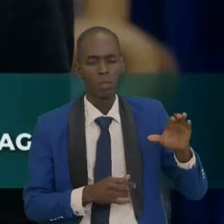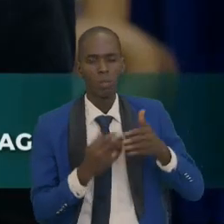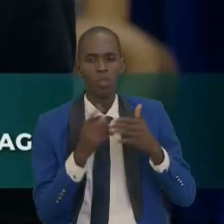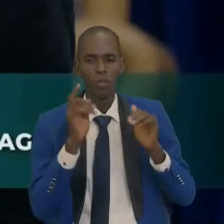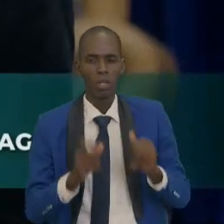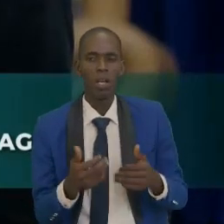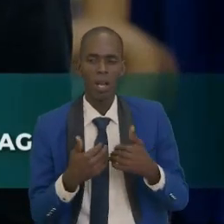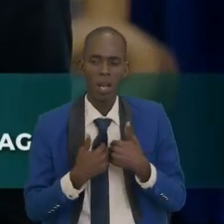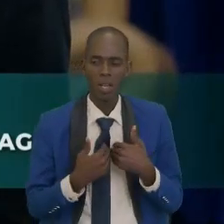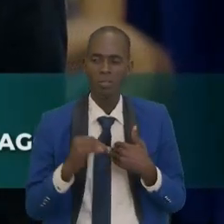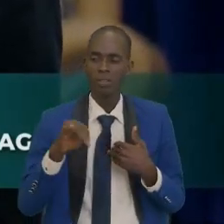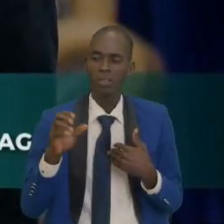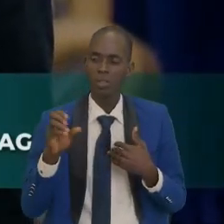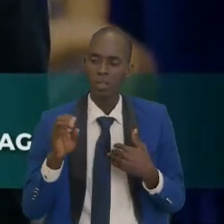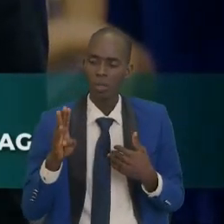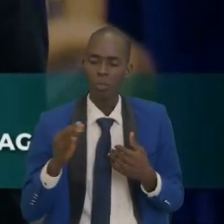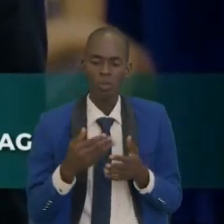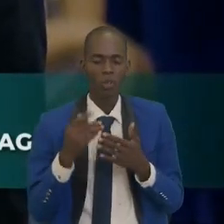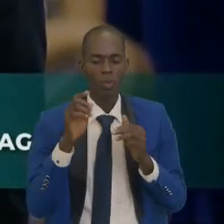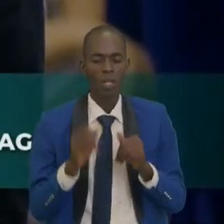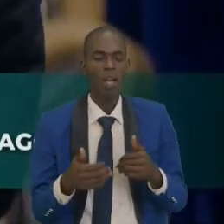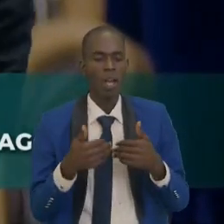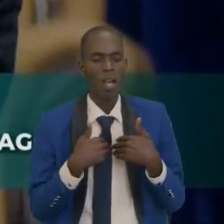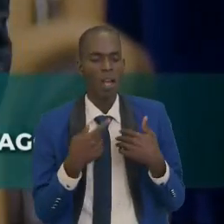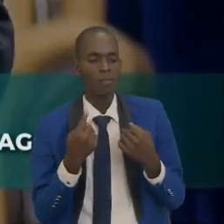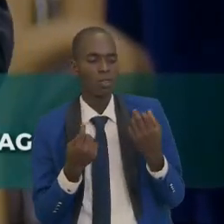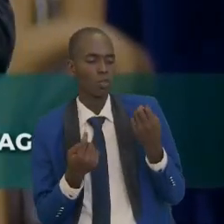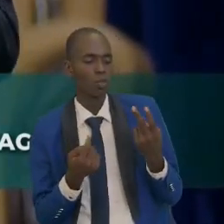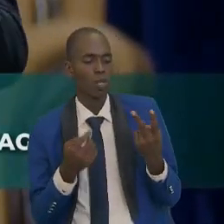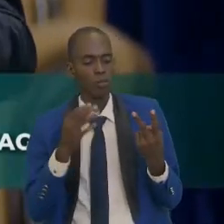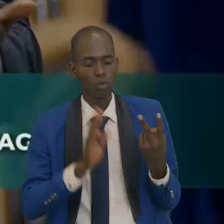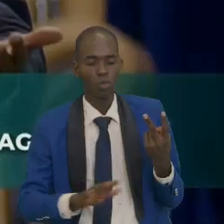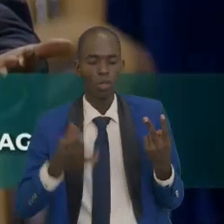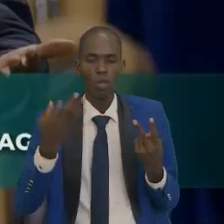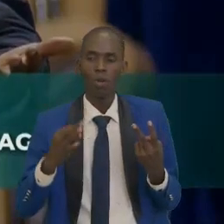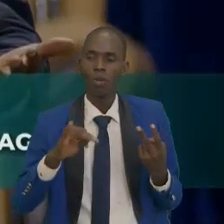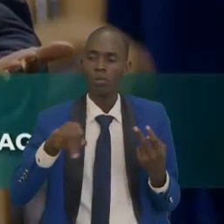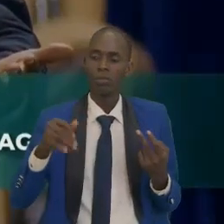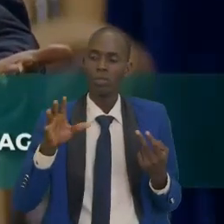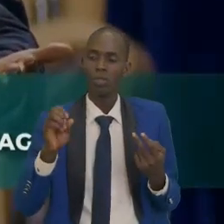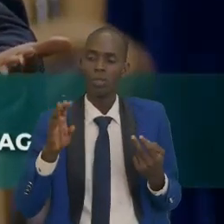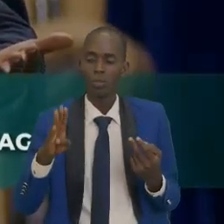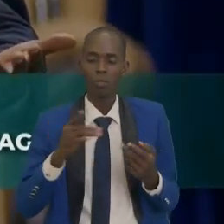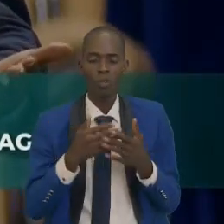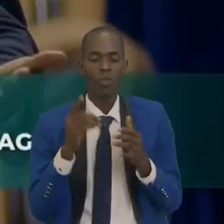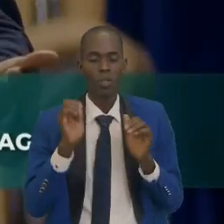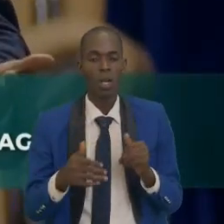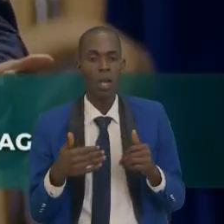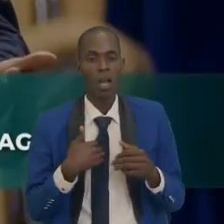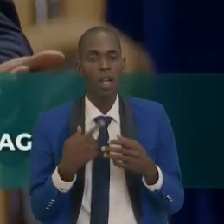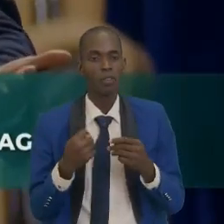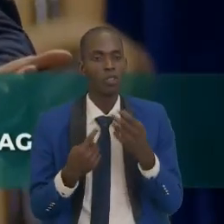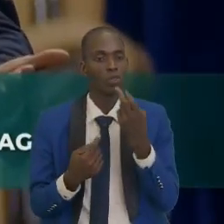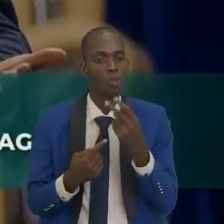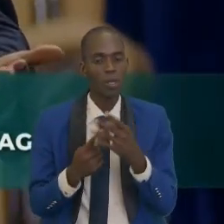have the 12 sons of Jacob before you can have the 12 tribes of Israel